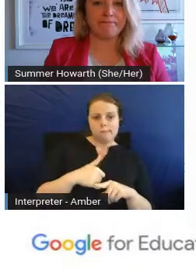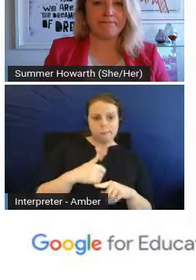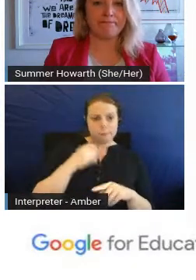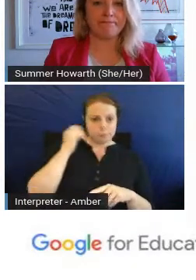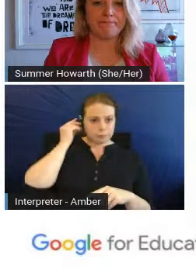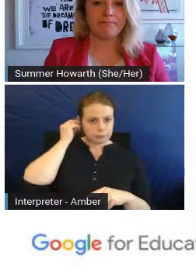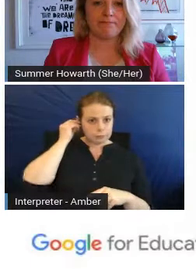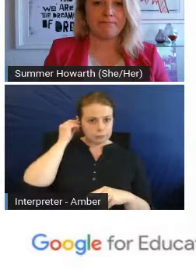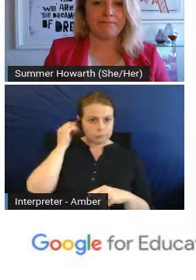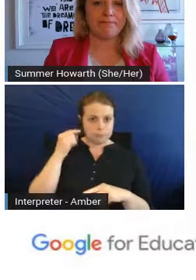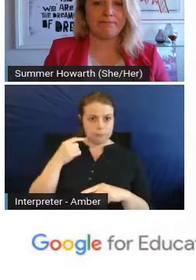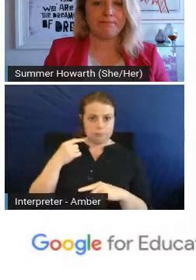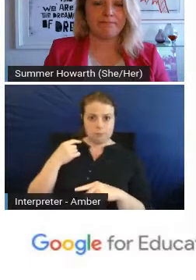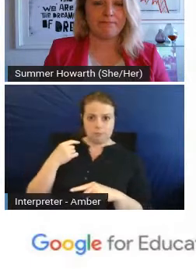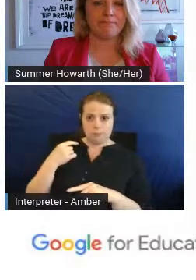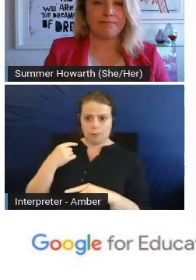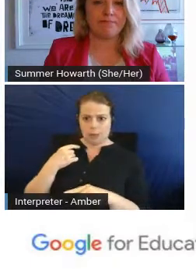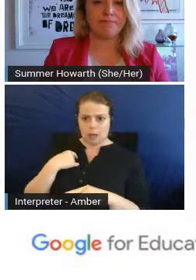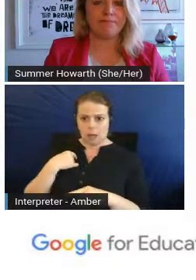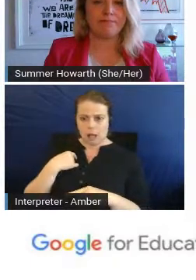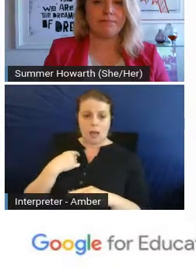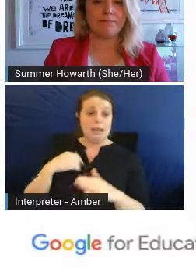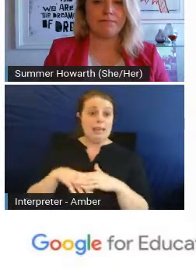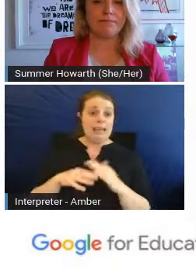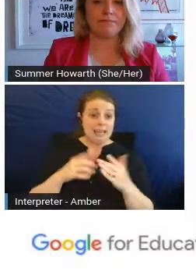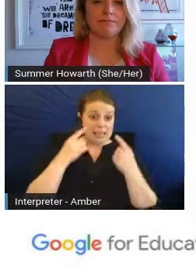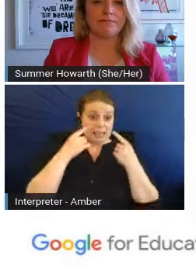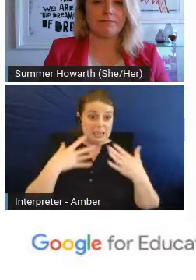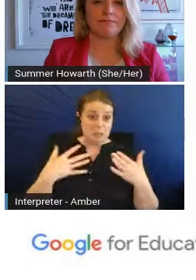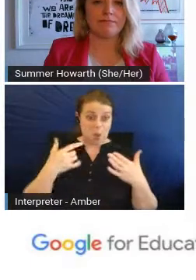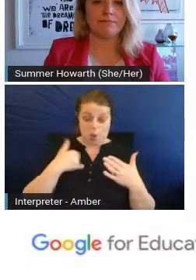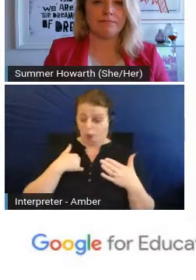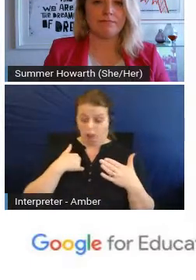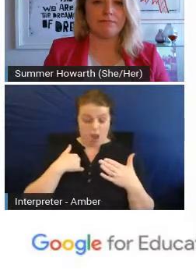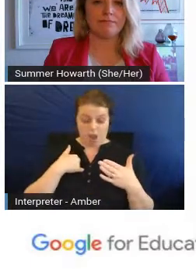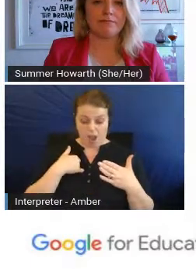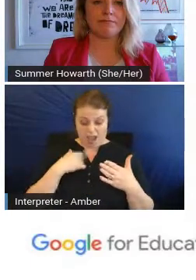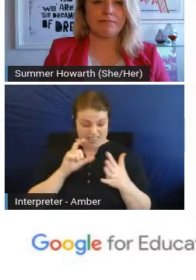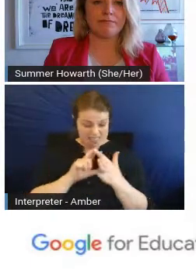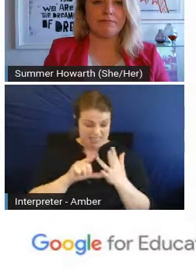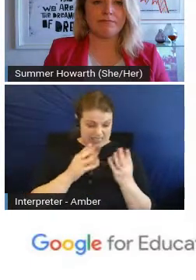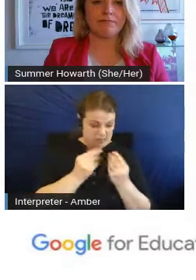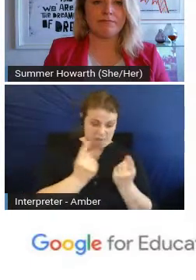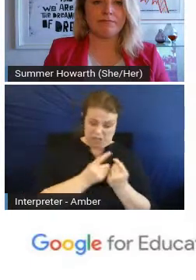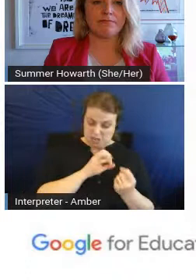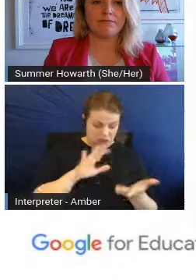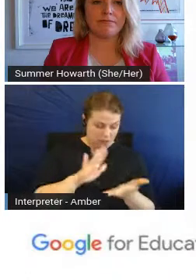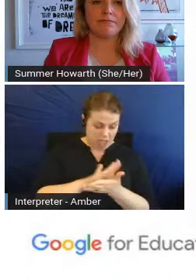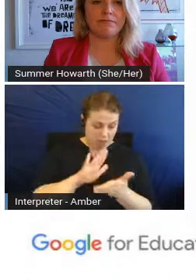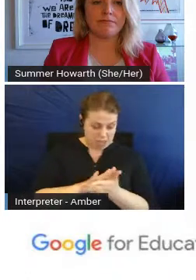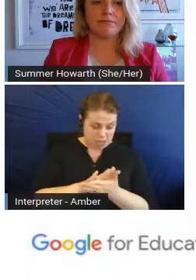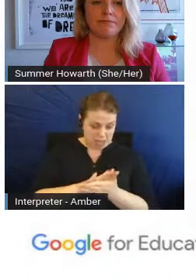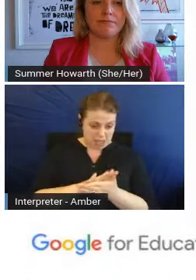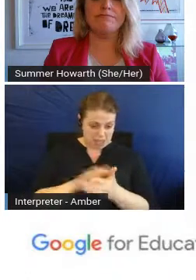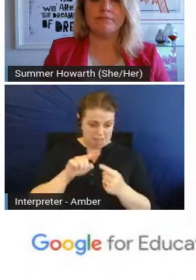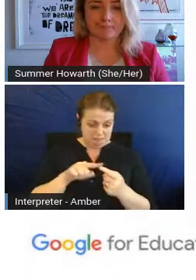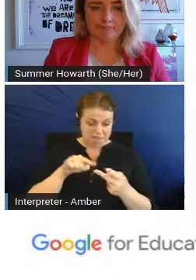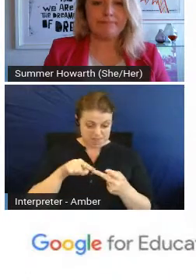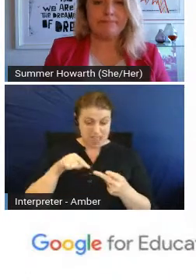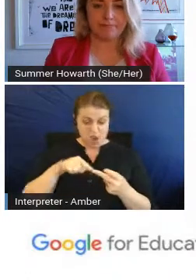in the demo. I'm really not happy with it. This is why I'm not happy with it. I'm taking responsibility for that, and I'm going to get better at